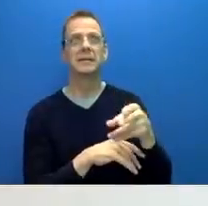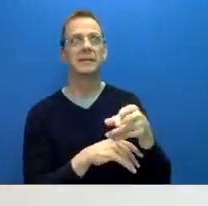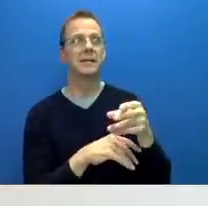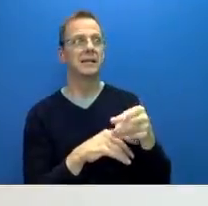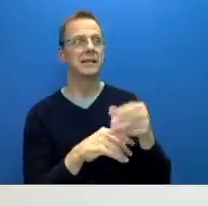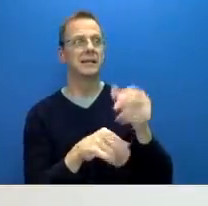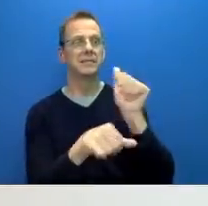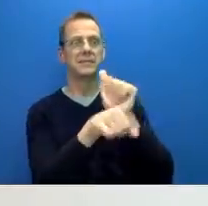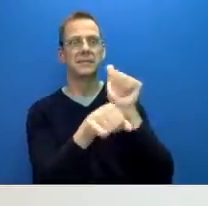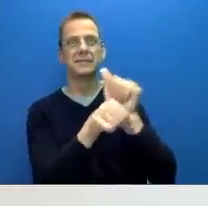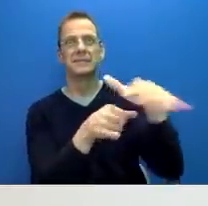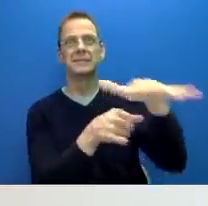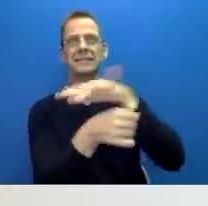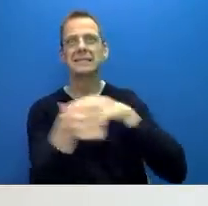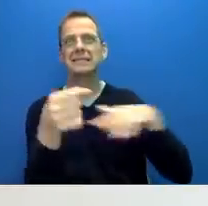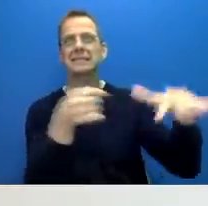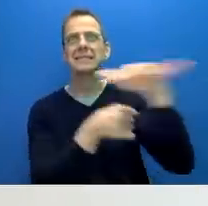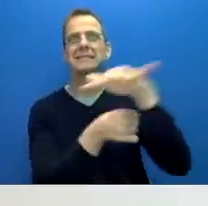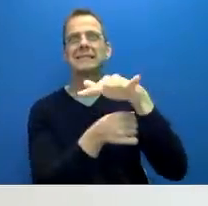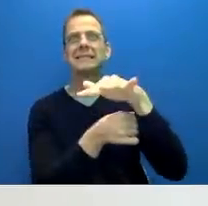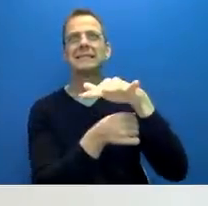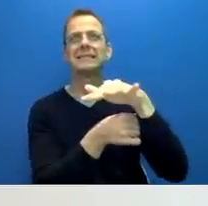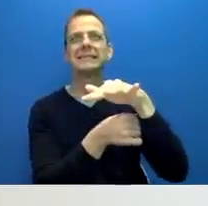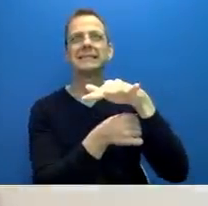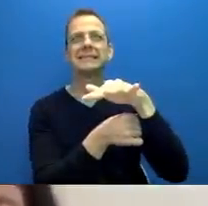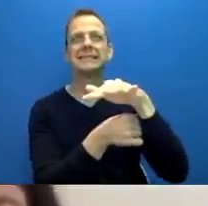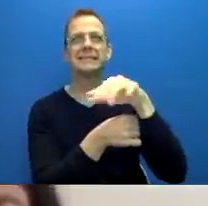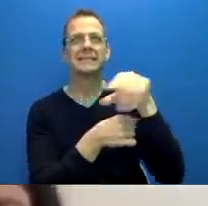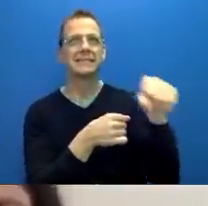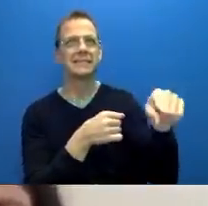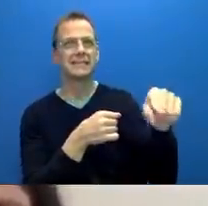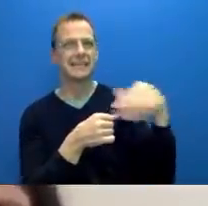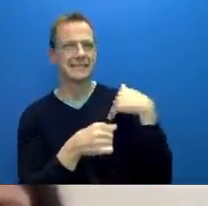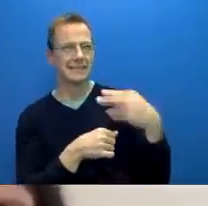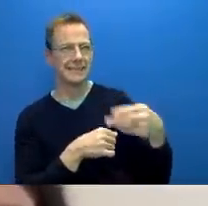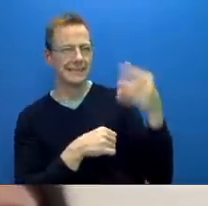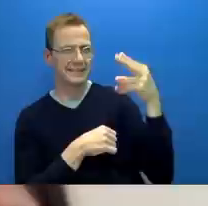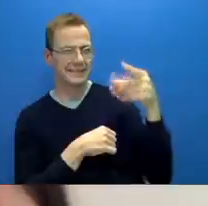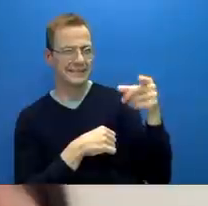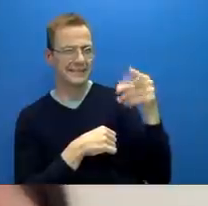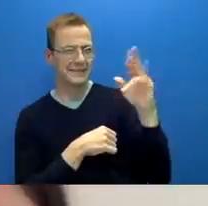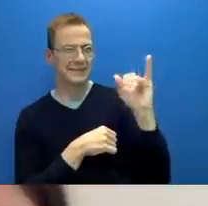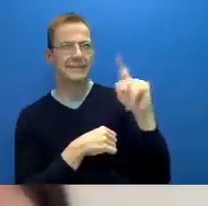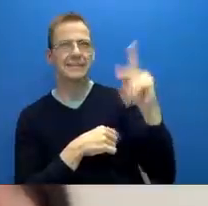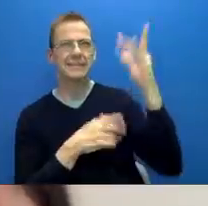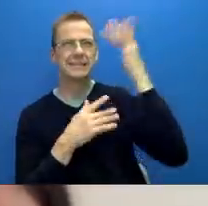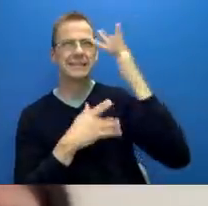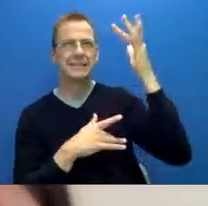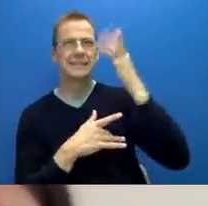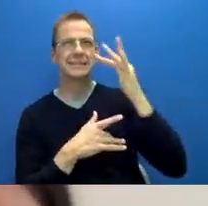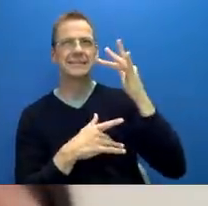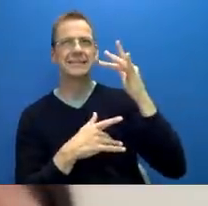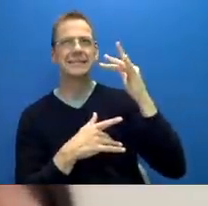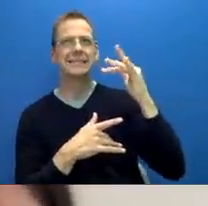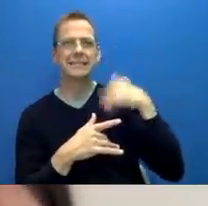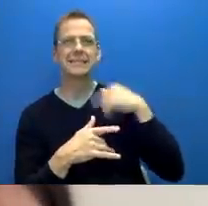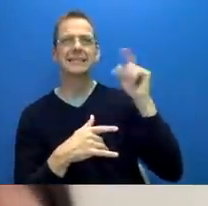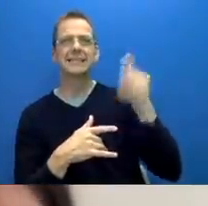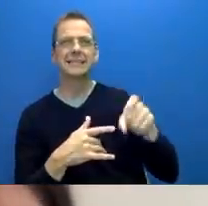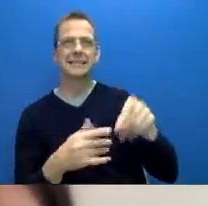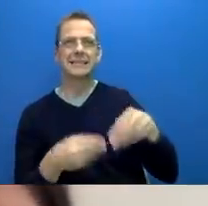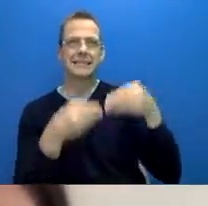children, high quality masks, so that burden isn't being borne by the parents. Thank